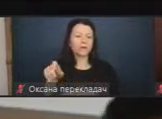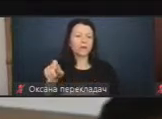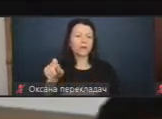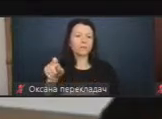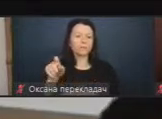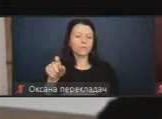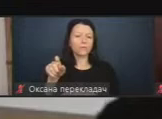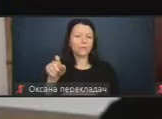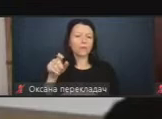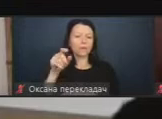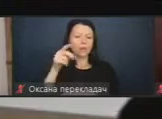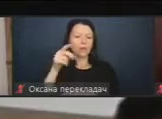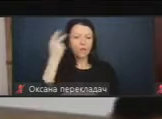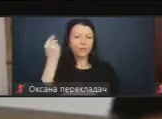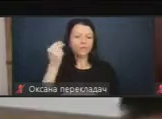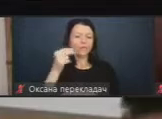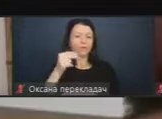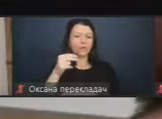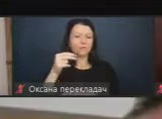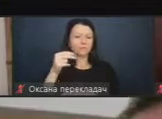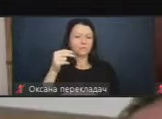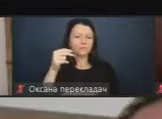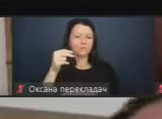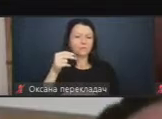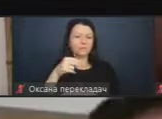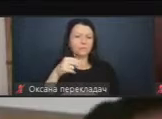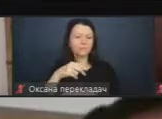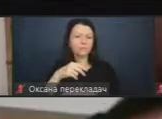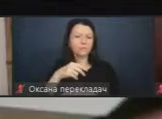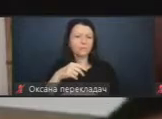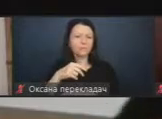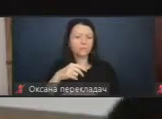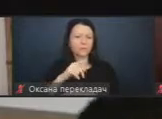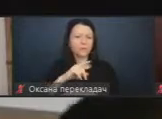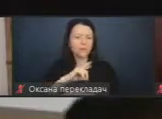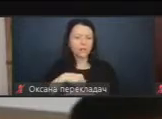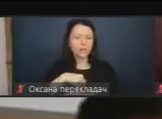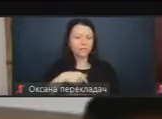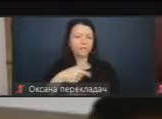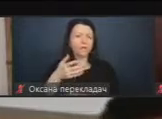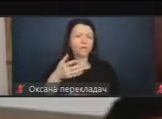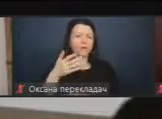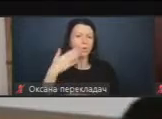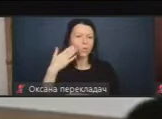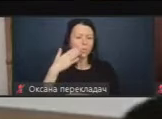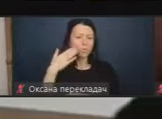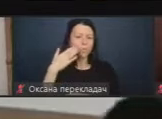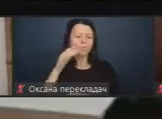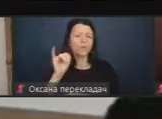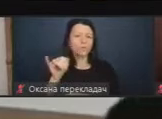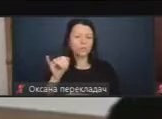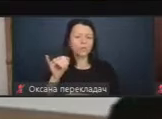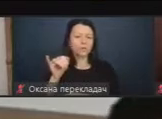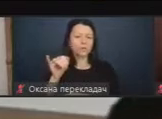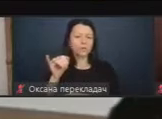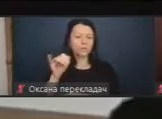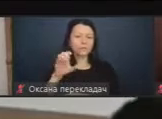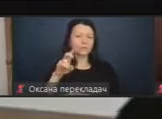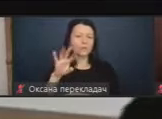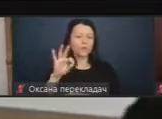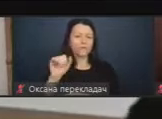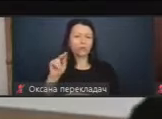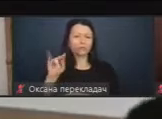Latvia, Malta, Romania, and Slovakia. Sorry, the list was quite long. But these are countries in general where we